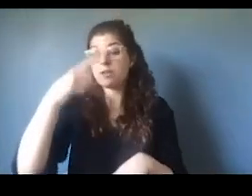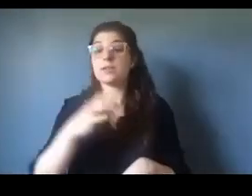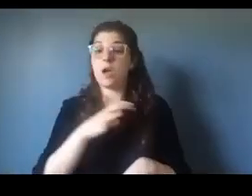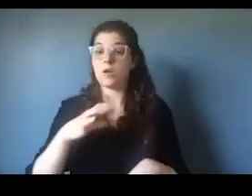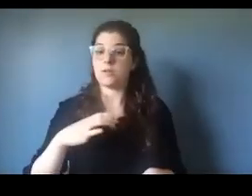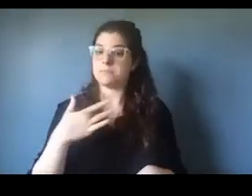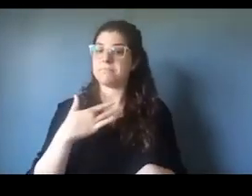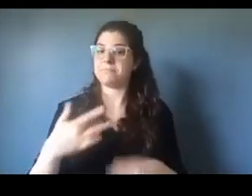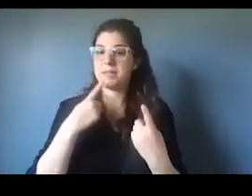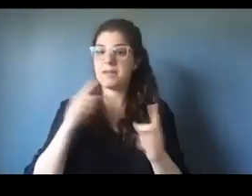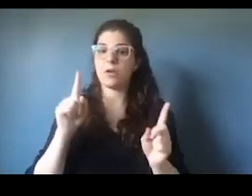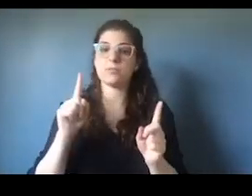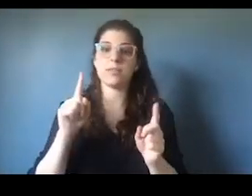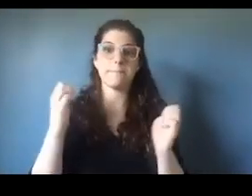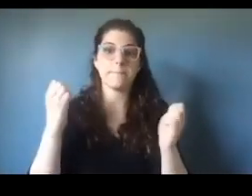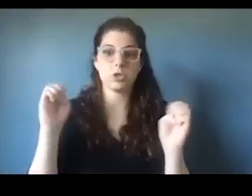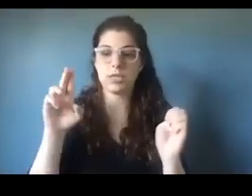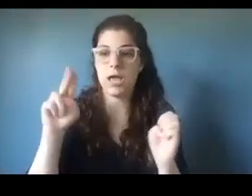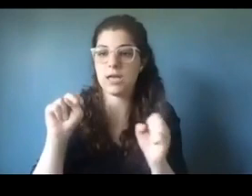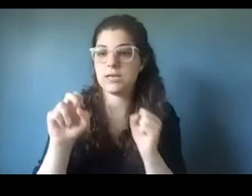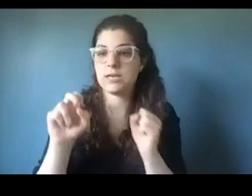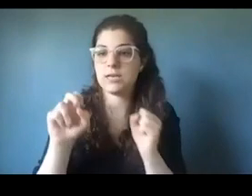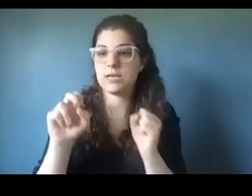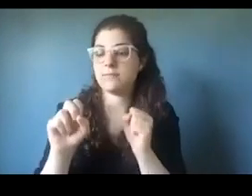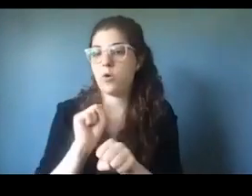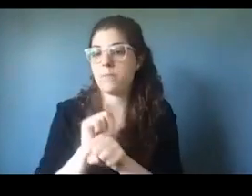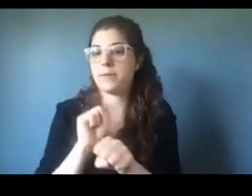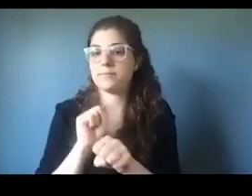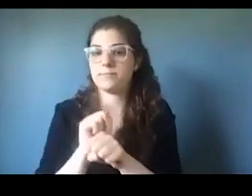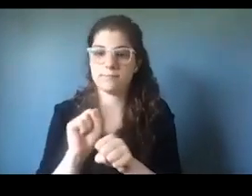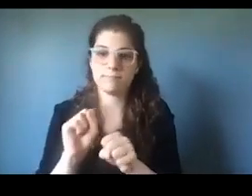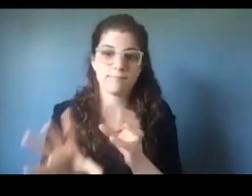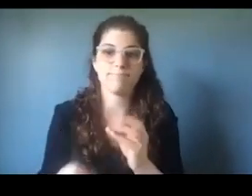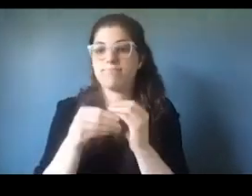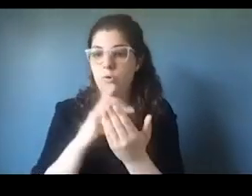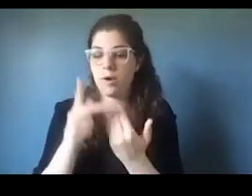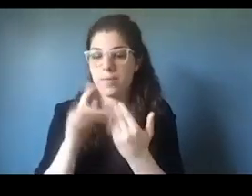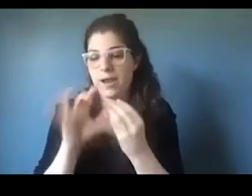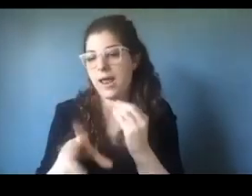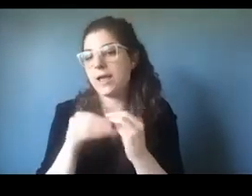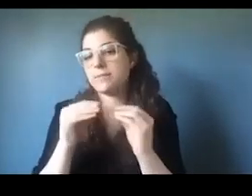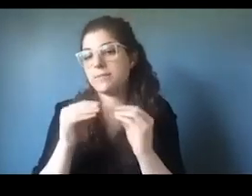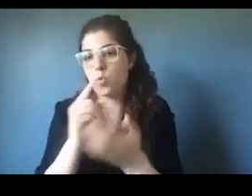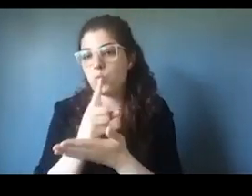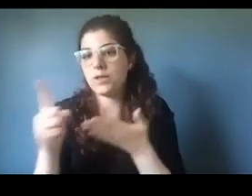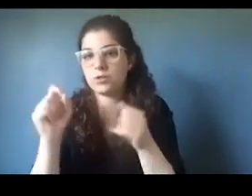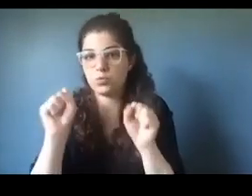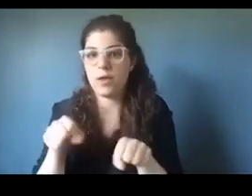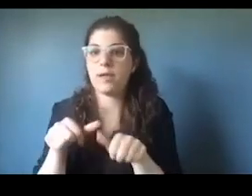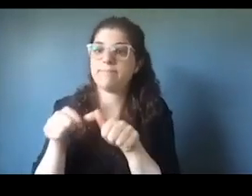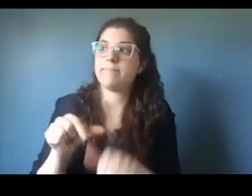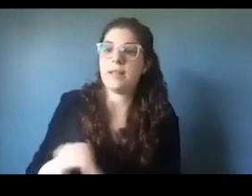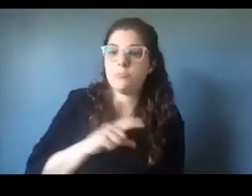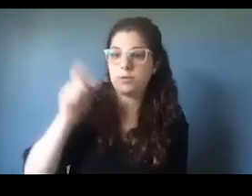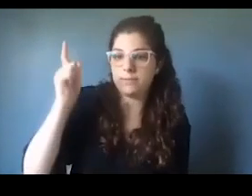an emergency unemployment compensation program, which adds more weeks of eligibility,